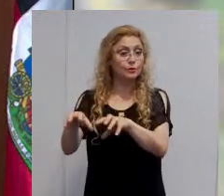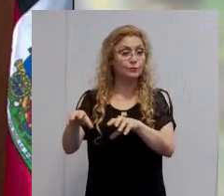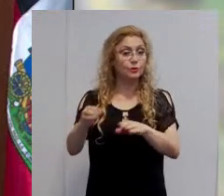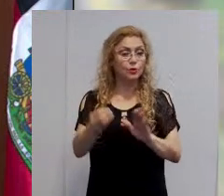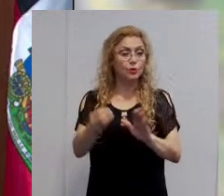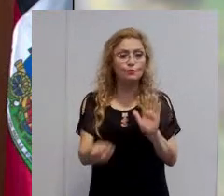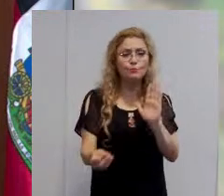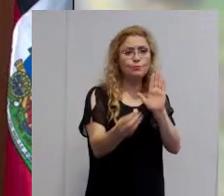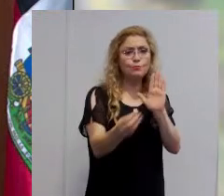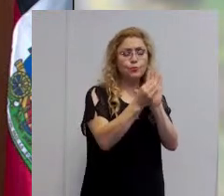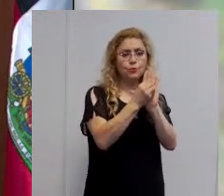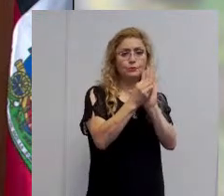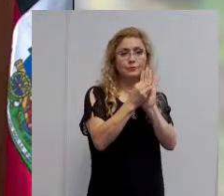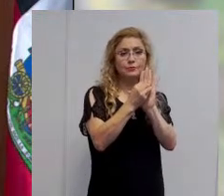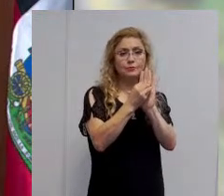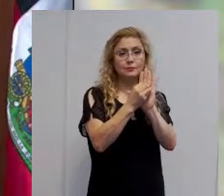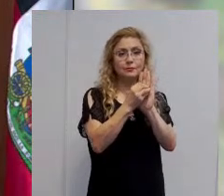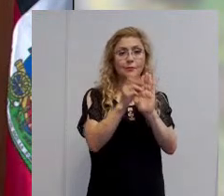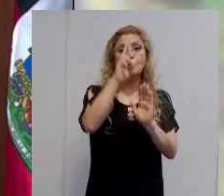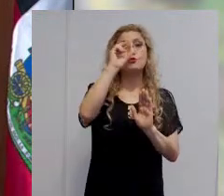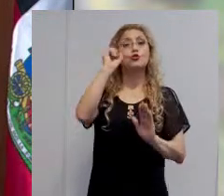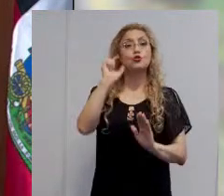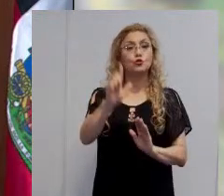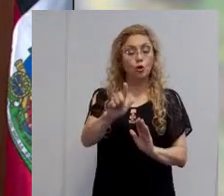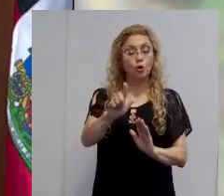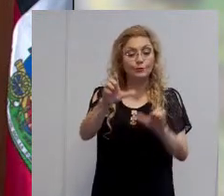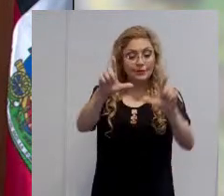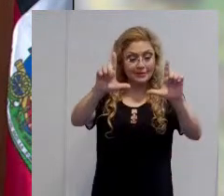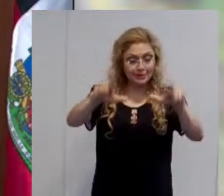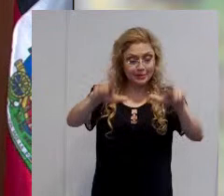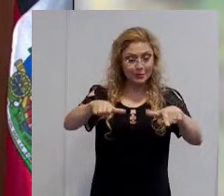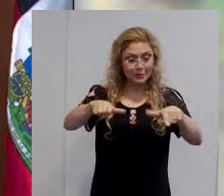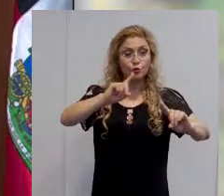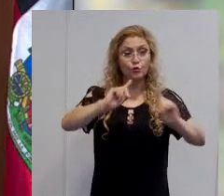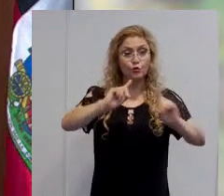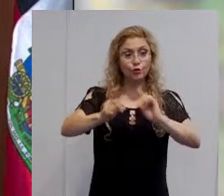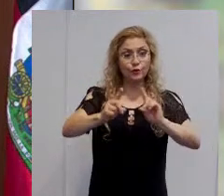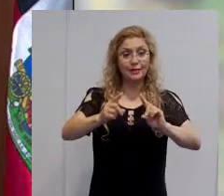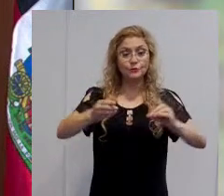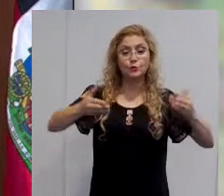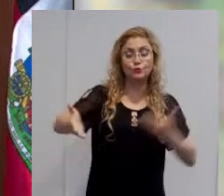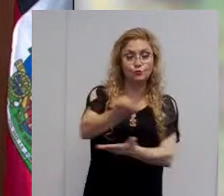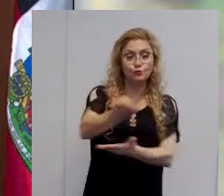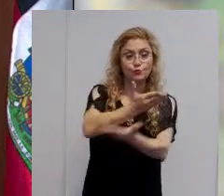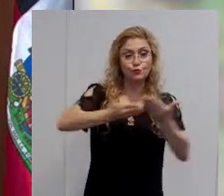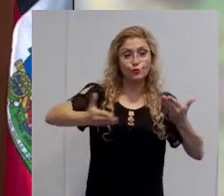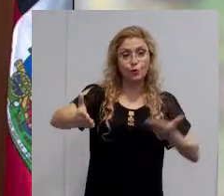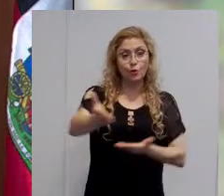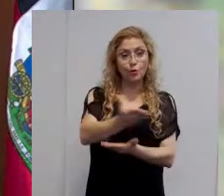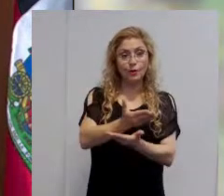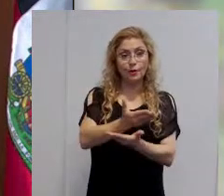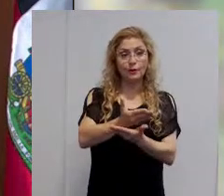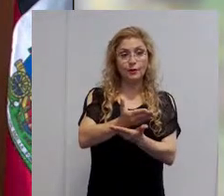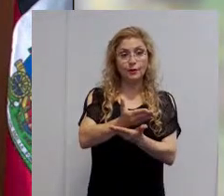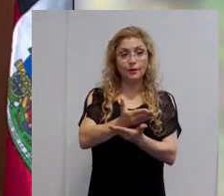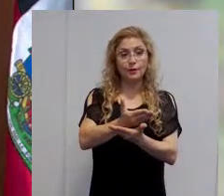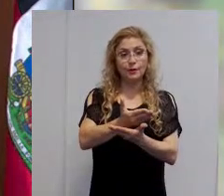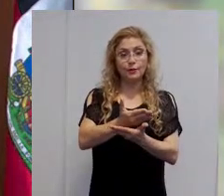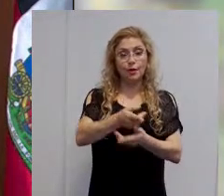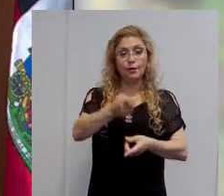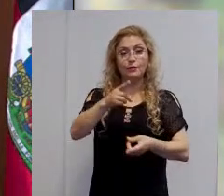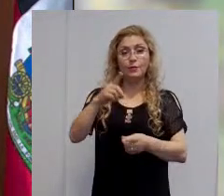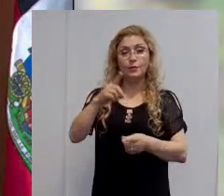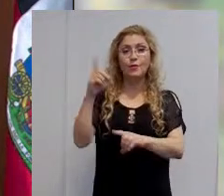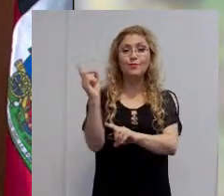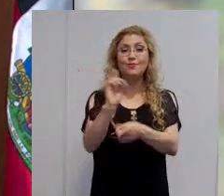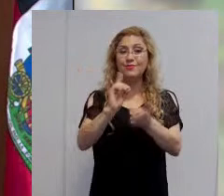Also, the role of REAF as a space for coordination, exchange, as a space for dialogue at